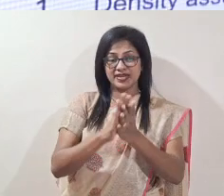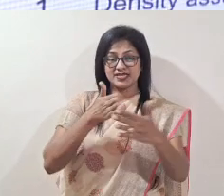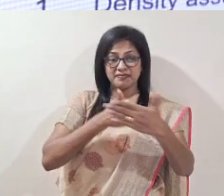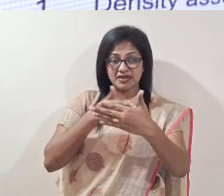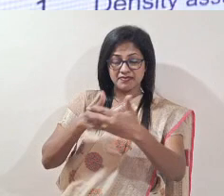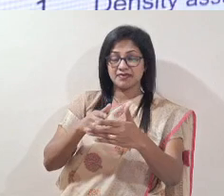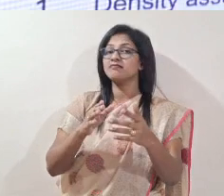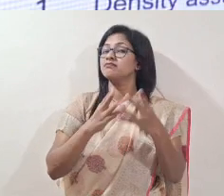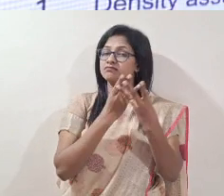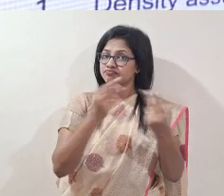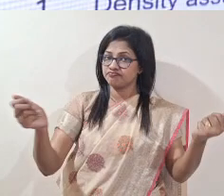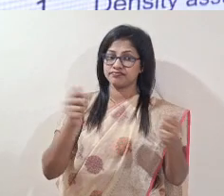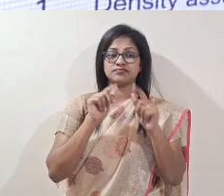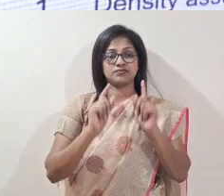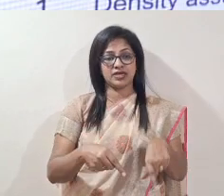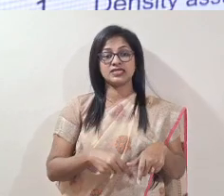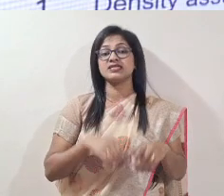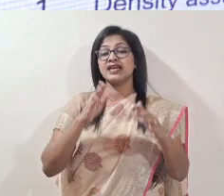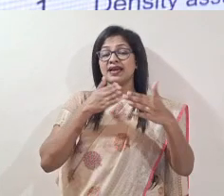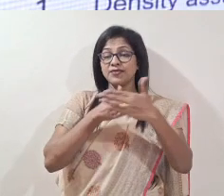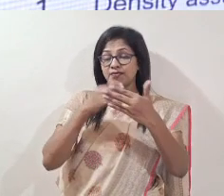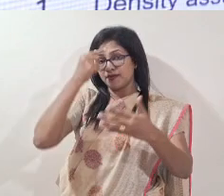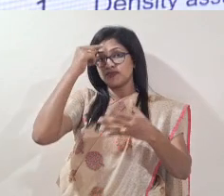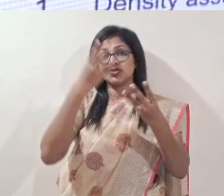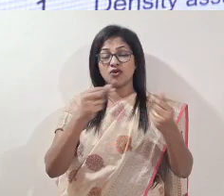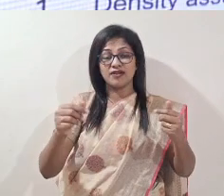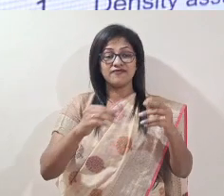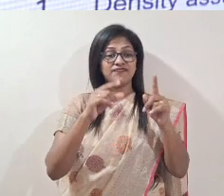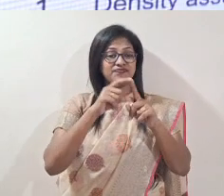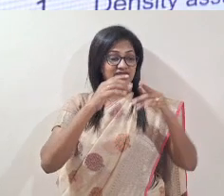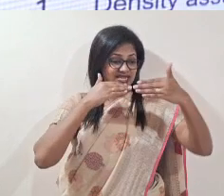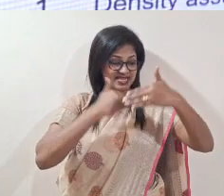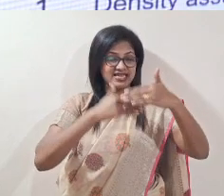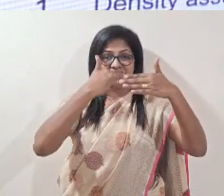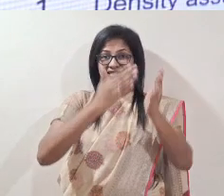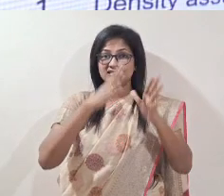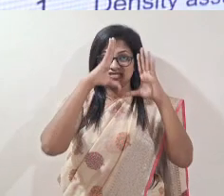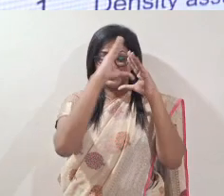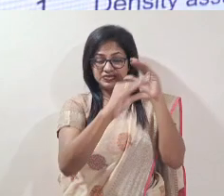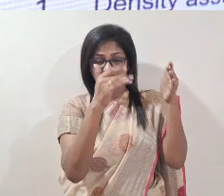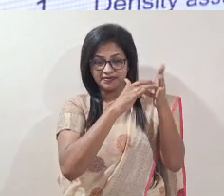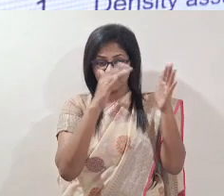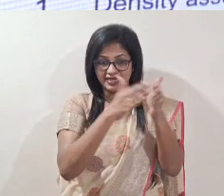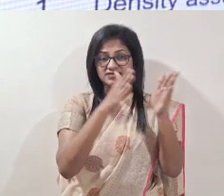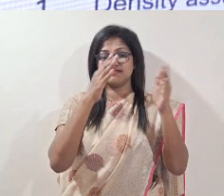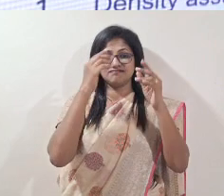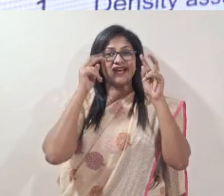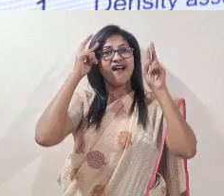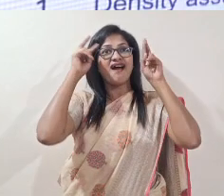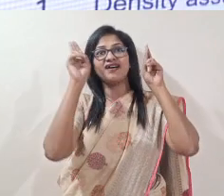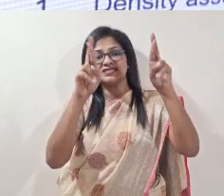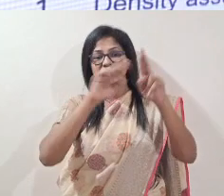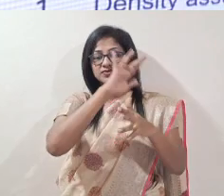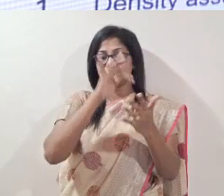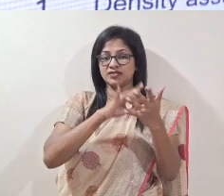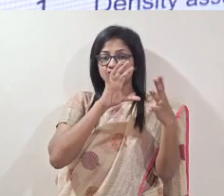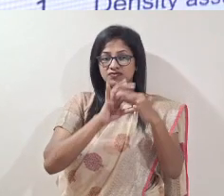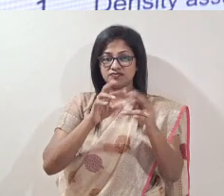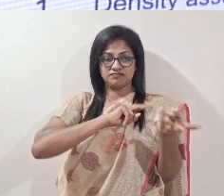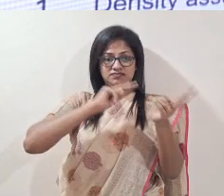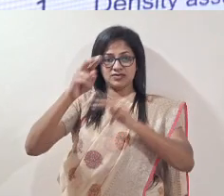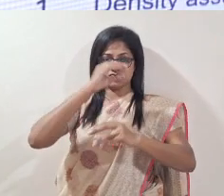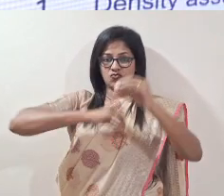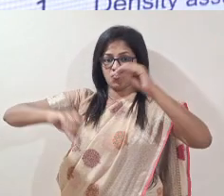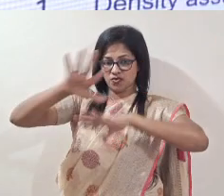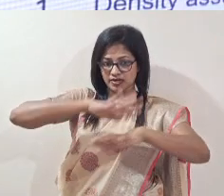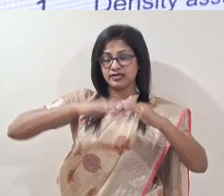infrastructure. Then what we can address the challenges are density assumptions central to transit oriented development